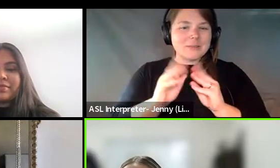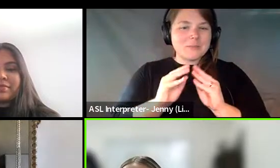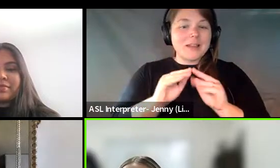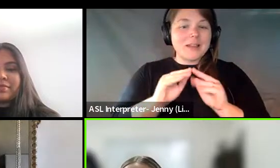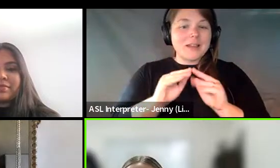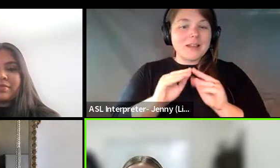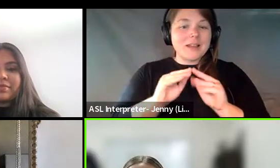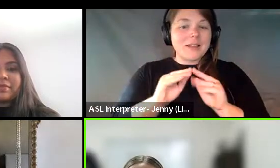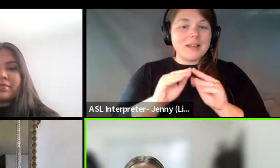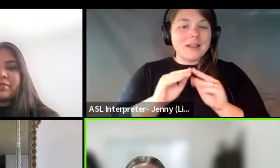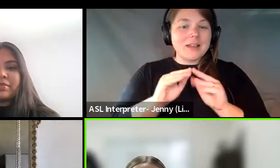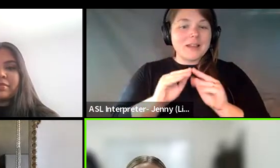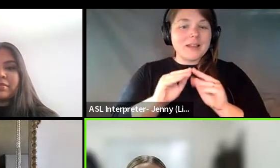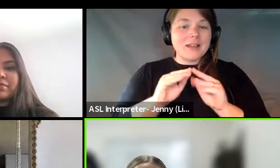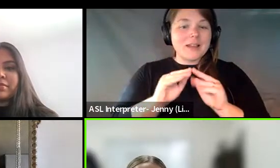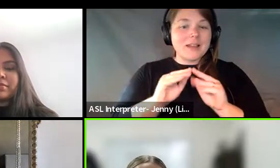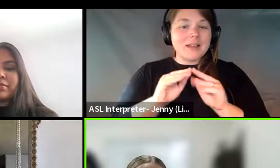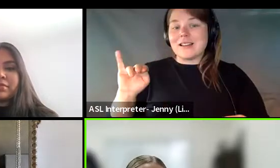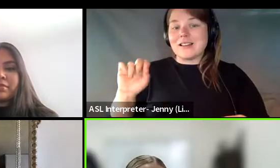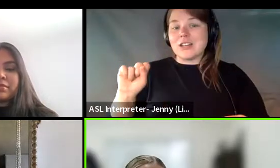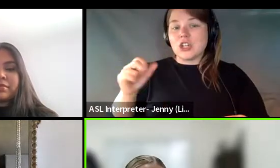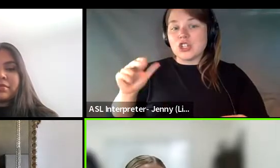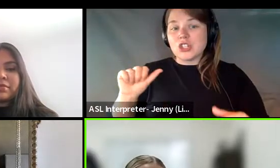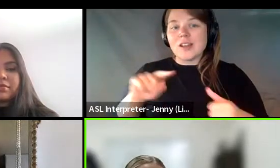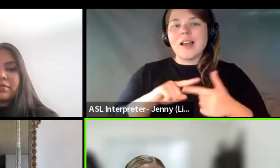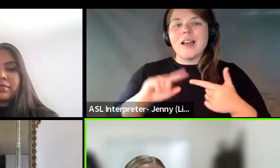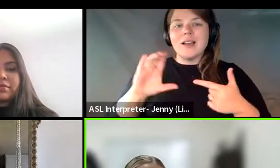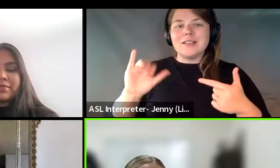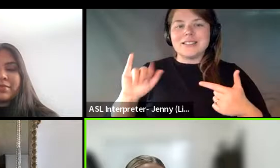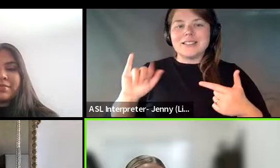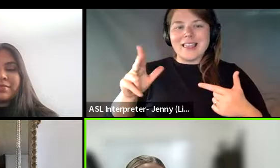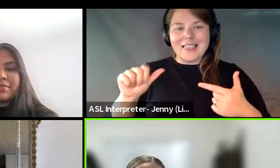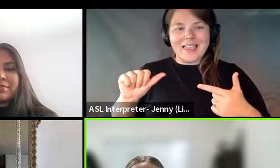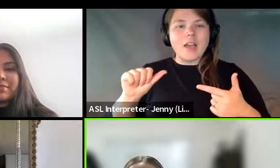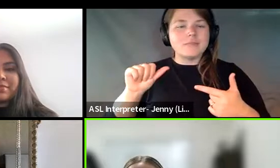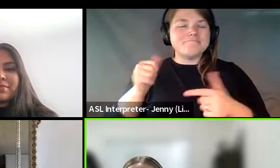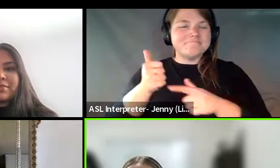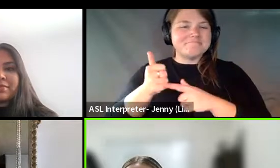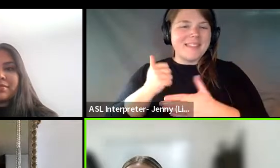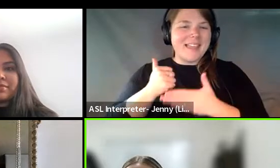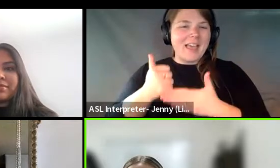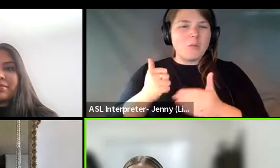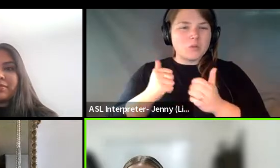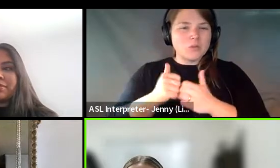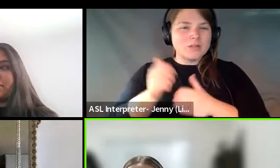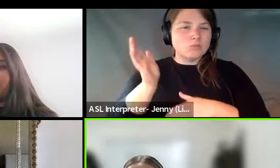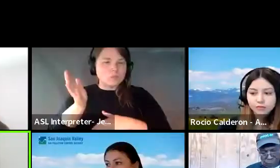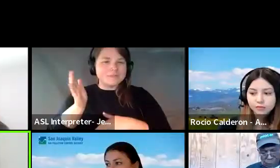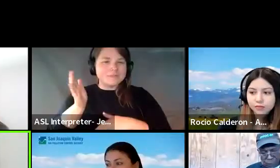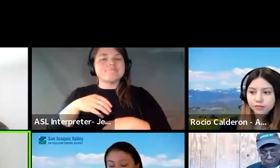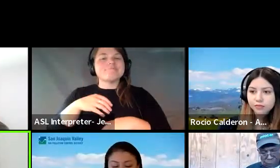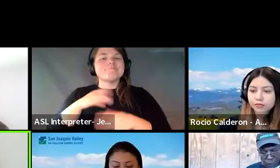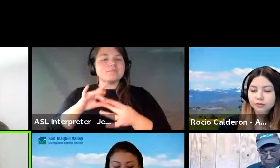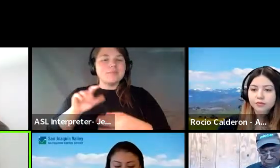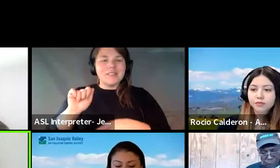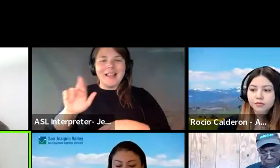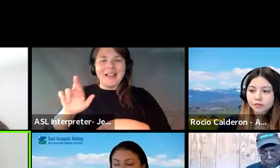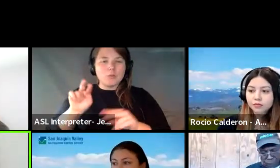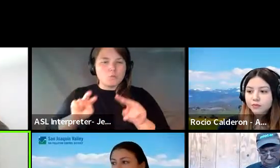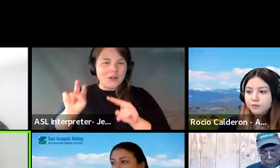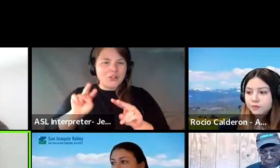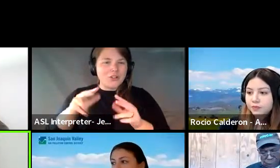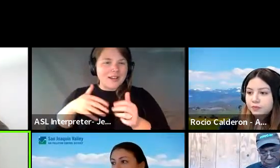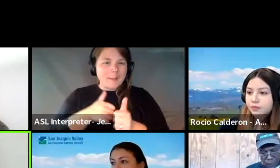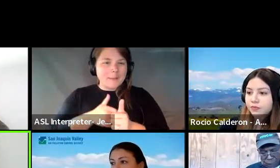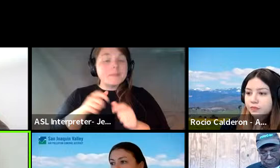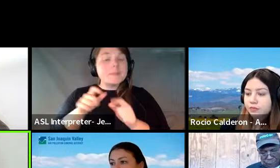Tanisha and Cynthia help us prepare a presentation. You'll hear a little bit about the air monitoring update and just gave us some good feedback. We also have